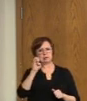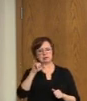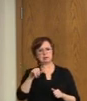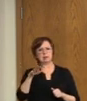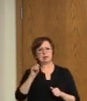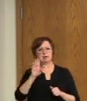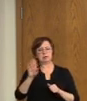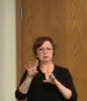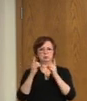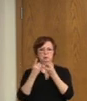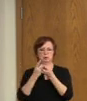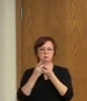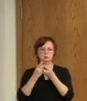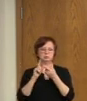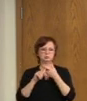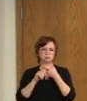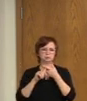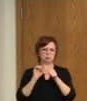on an ongoing basis.